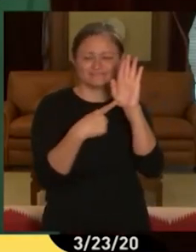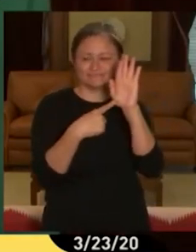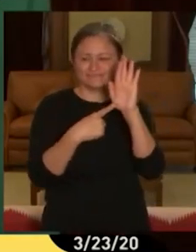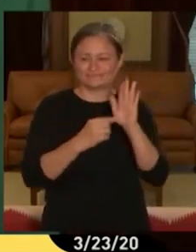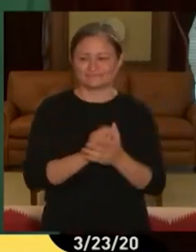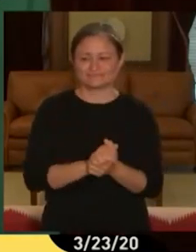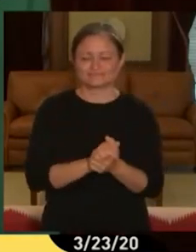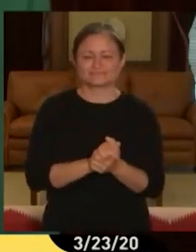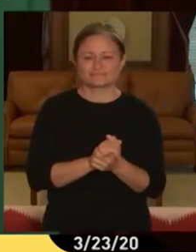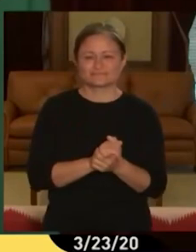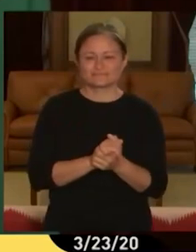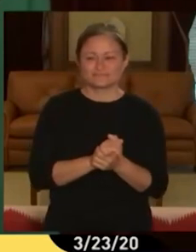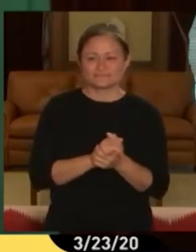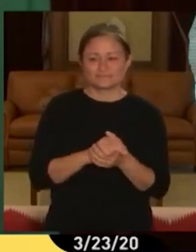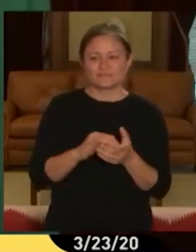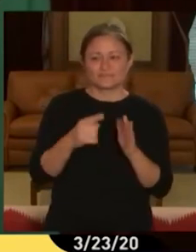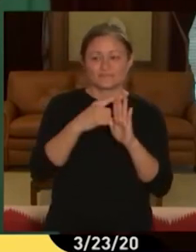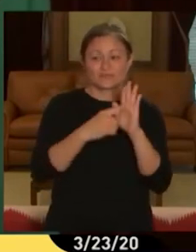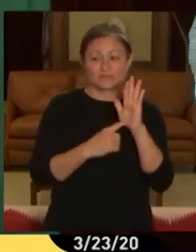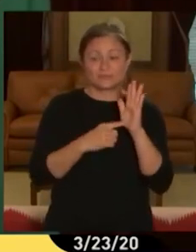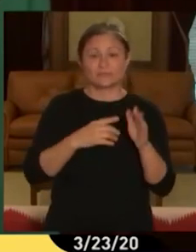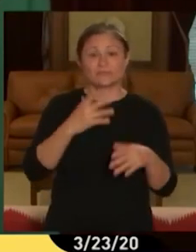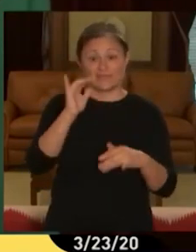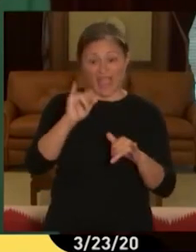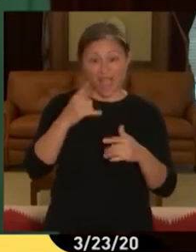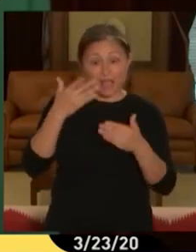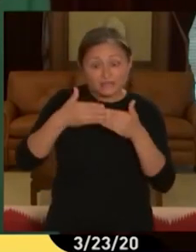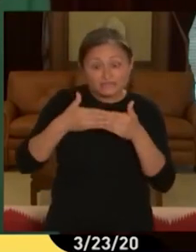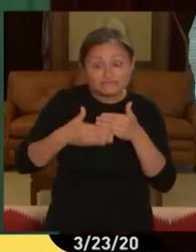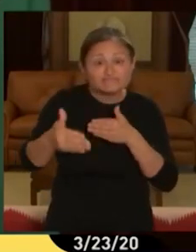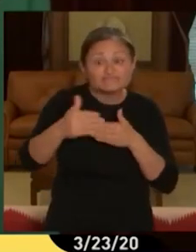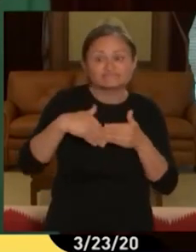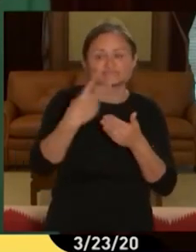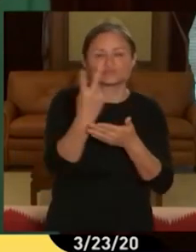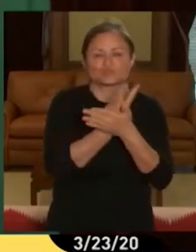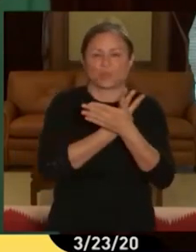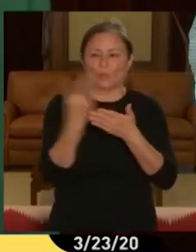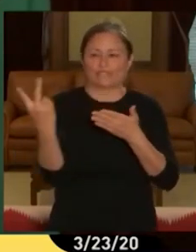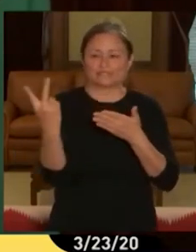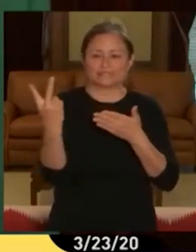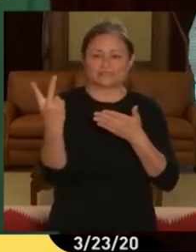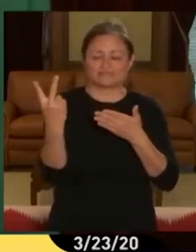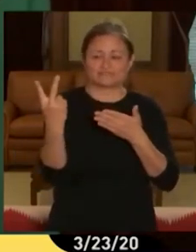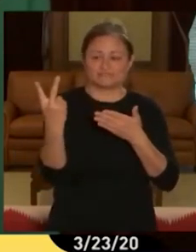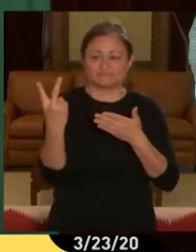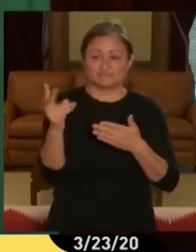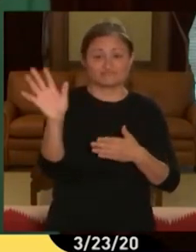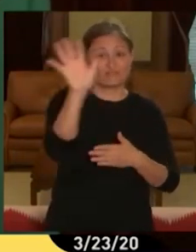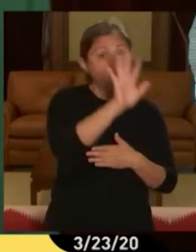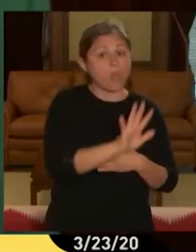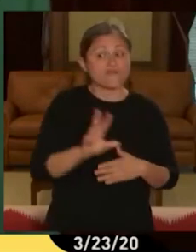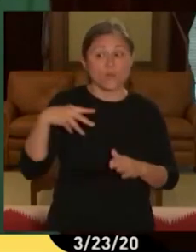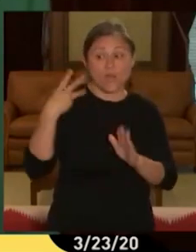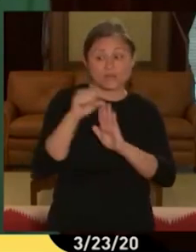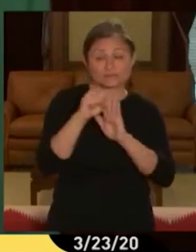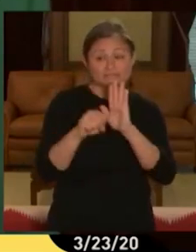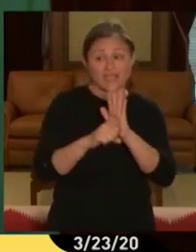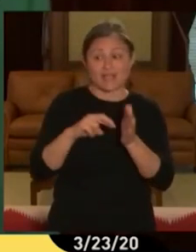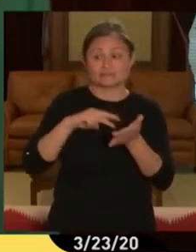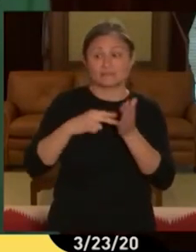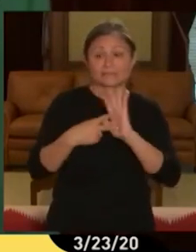a minimum of 2 weeks, it essentially requires every Washingtonian to minimize physical contact with others